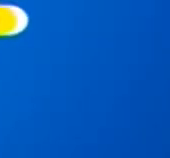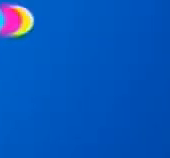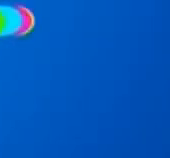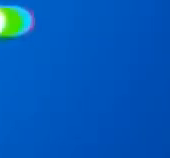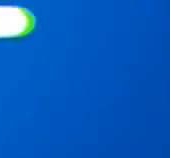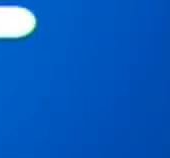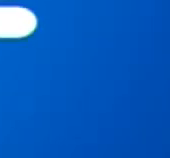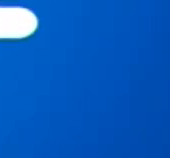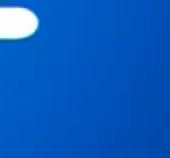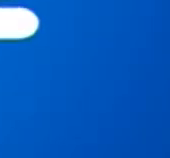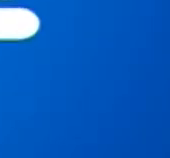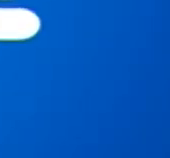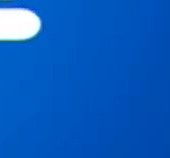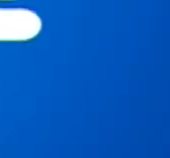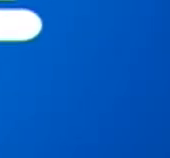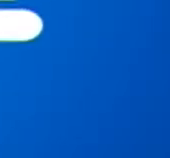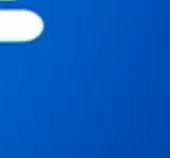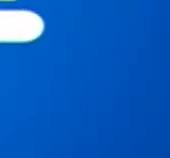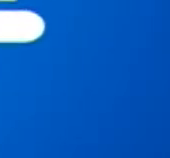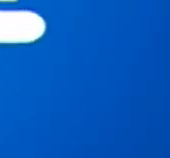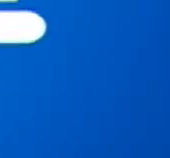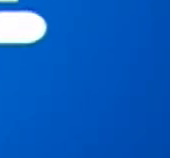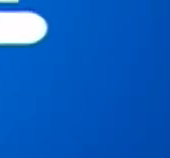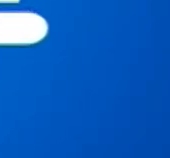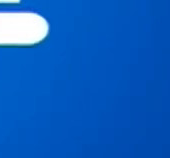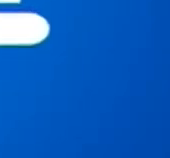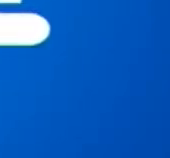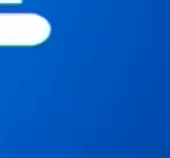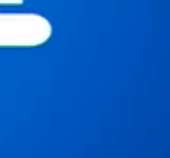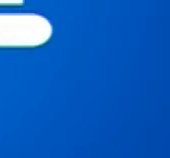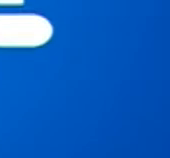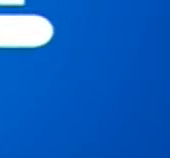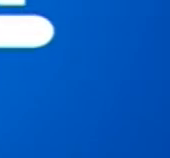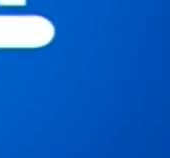incredible, 'cause we're differently abled,